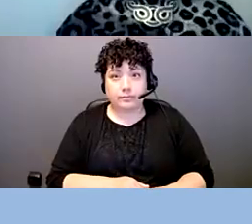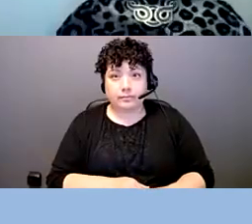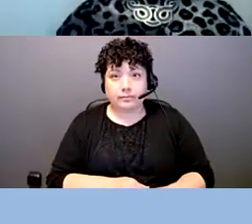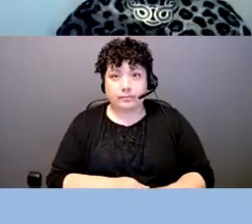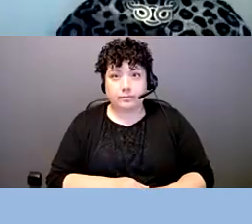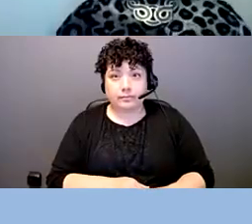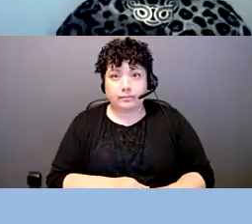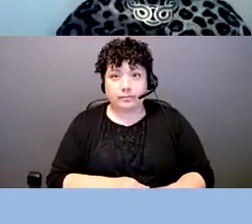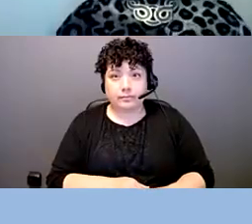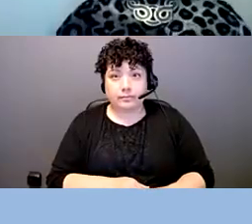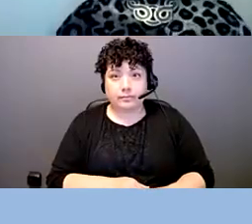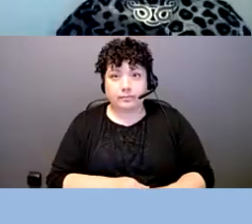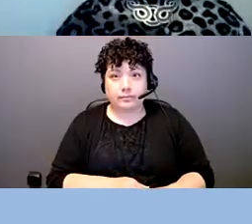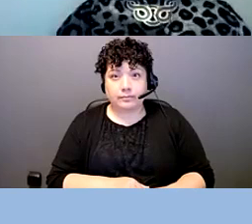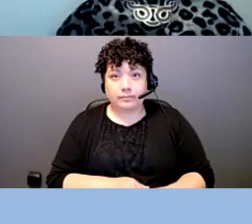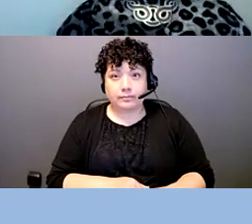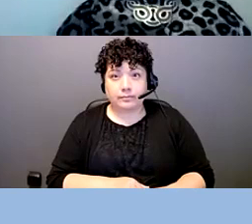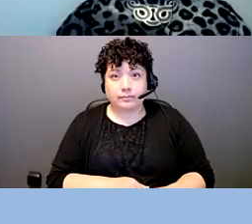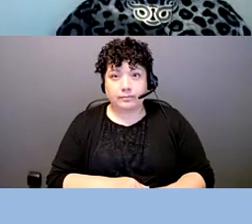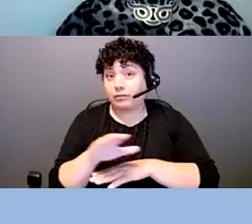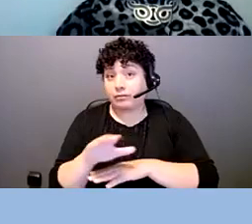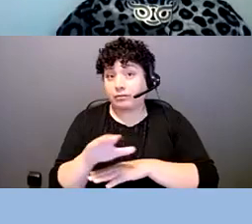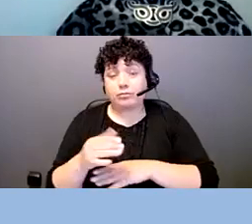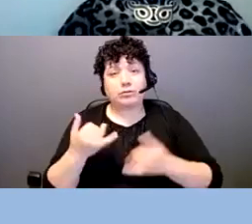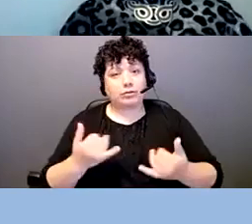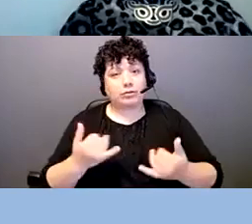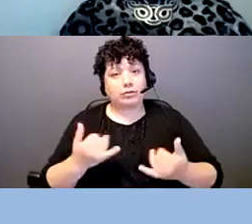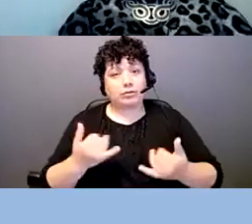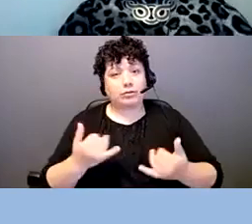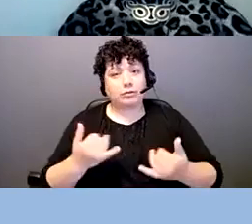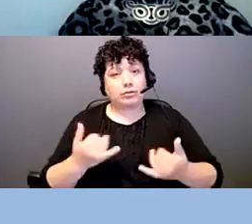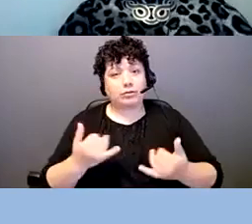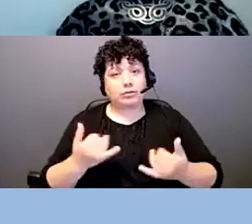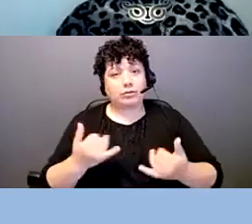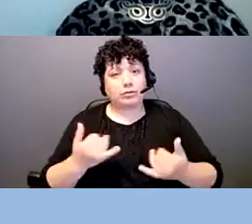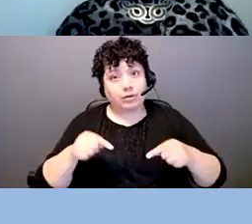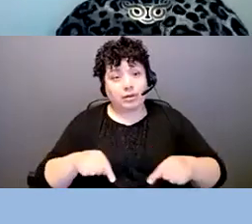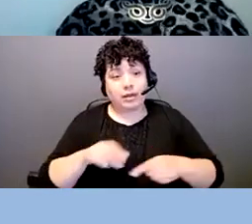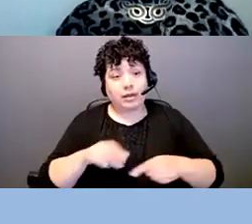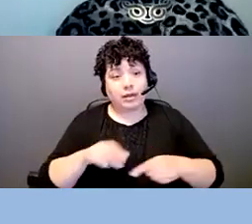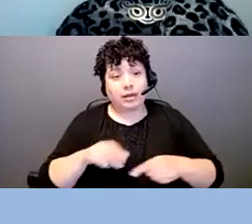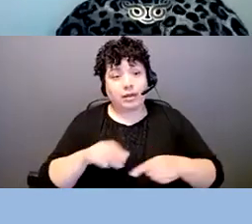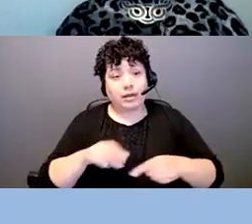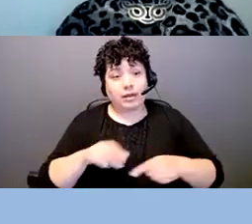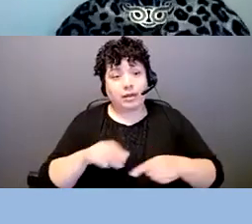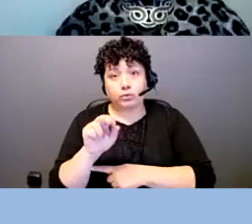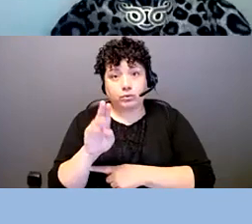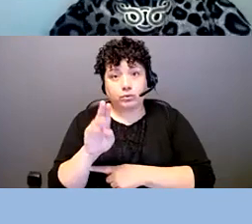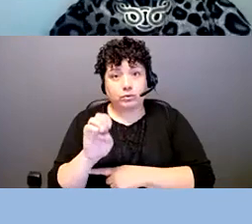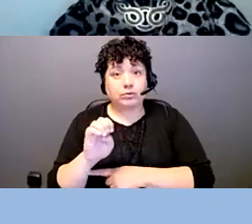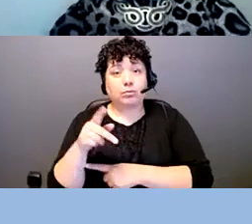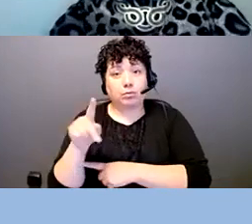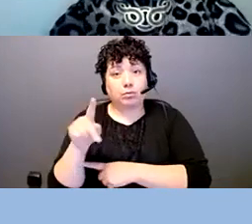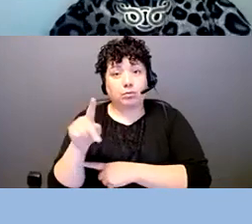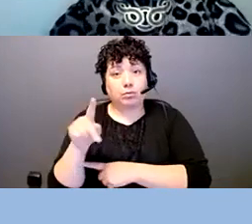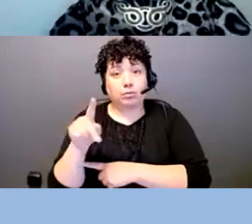So good afternoon, everyone. It's my pleasure to invite you to Elder Abuse Prevention Ontario's webinar on